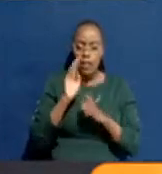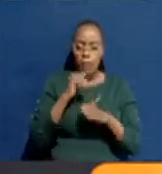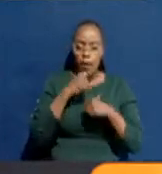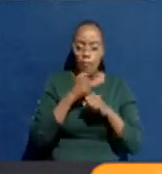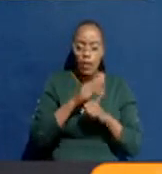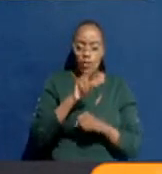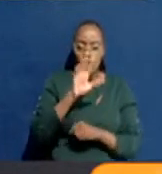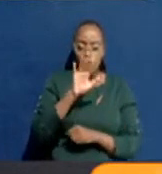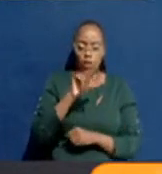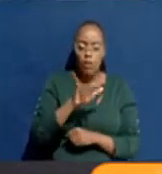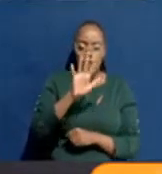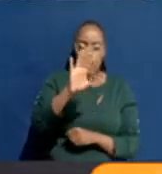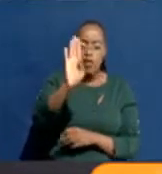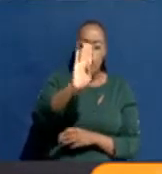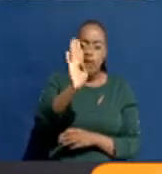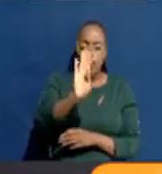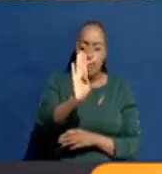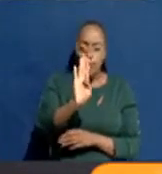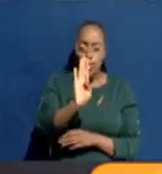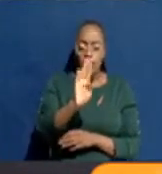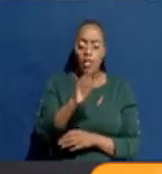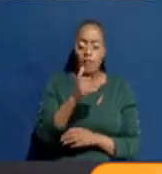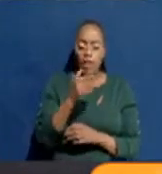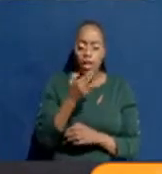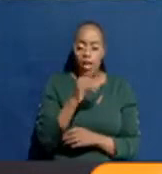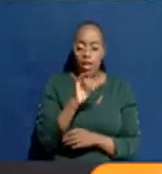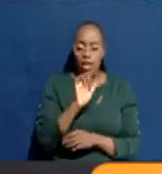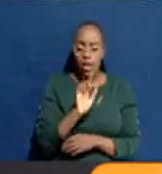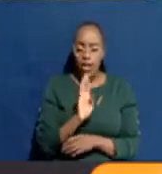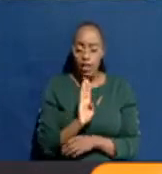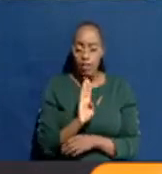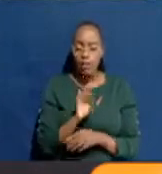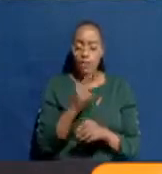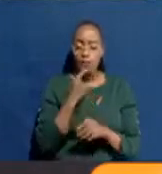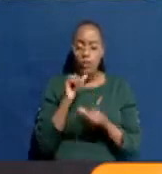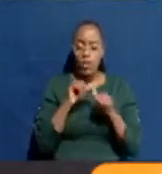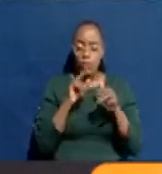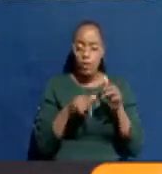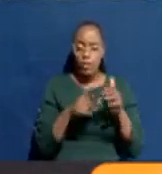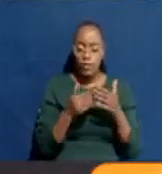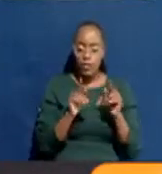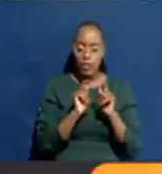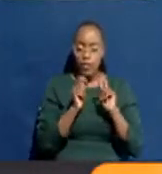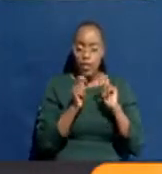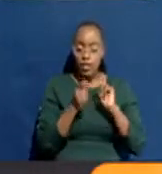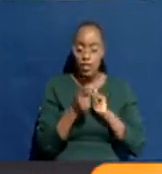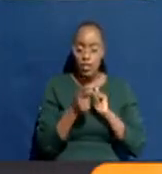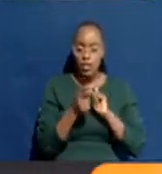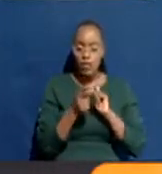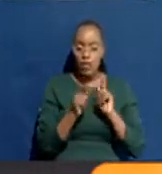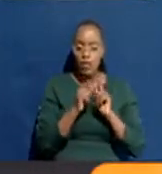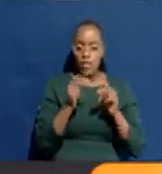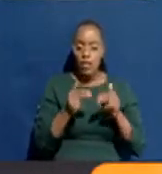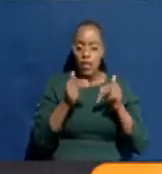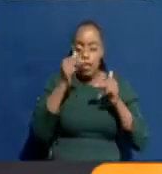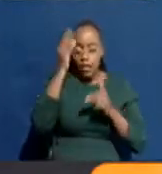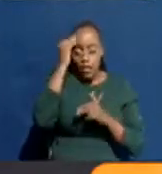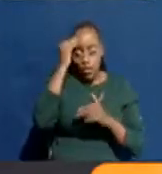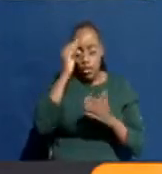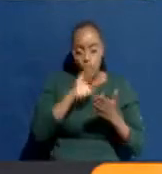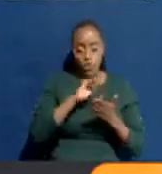it 25.5 billion Kenya shillings. HELB, you've just mentioned about recalibration of the higher education